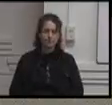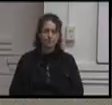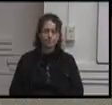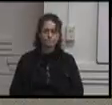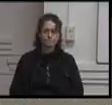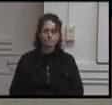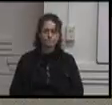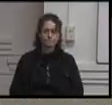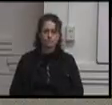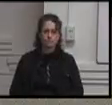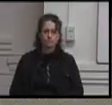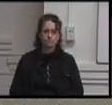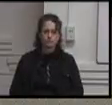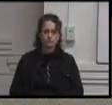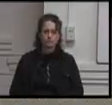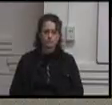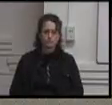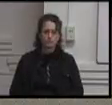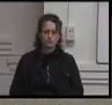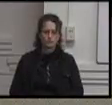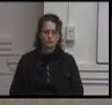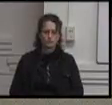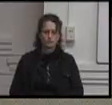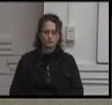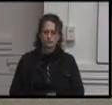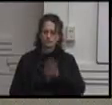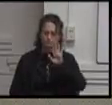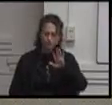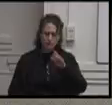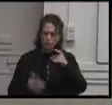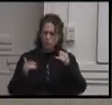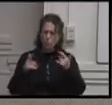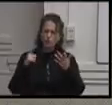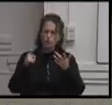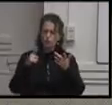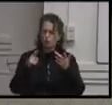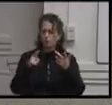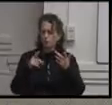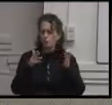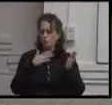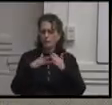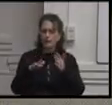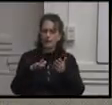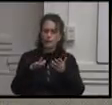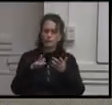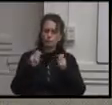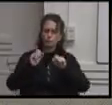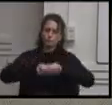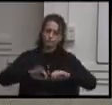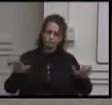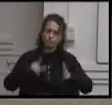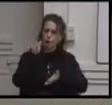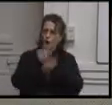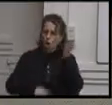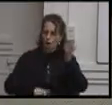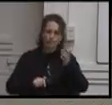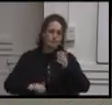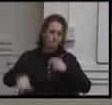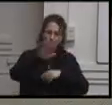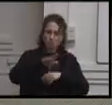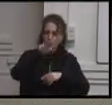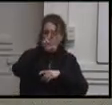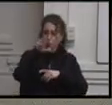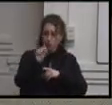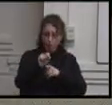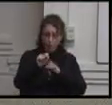Are you trying to attract people? Is the marketing of these, or getting these articles in national media, is that to attract people to